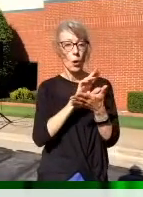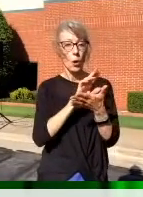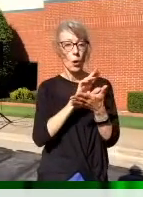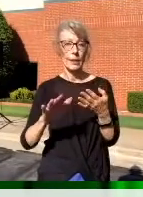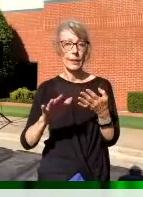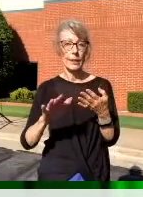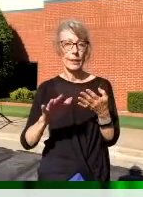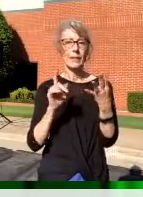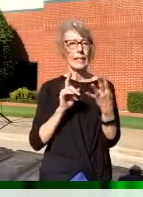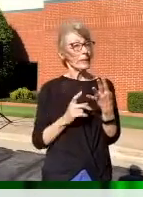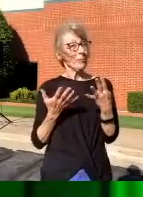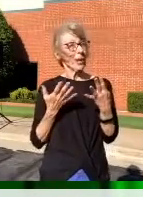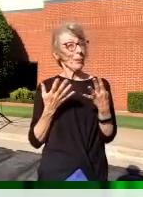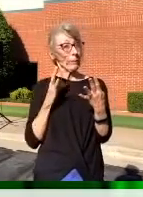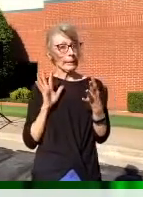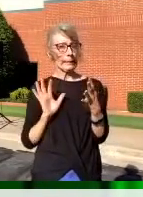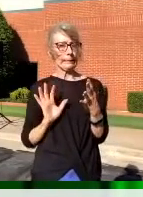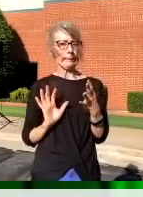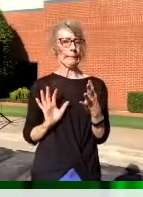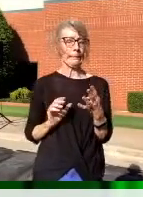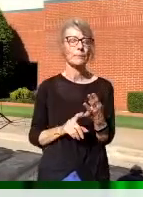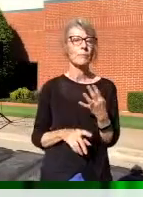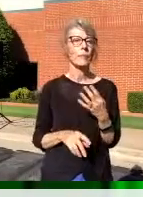off. Verse 36,